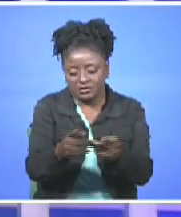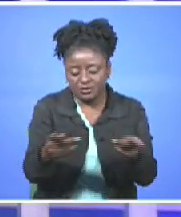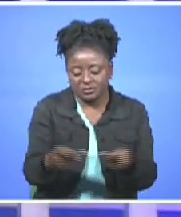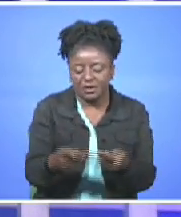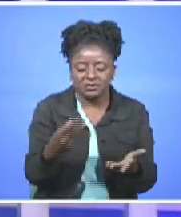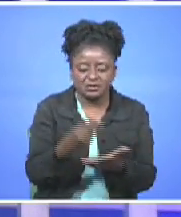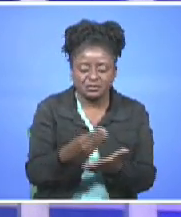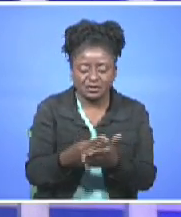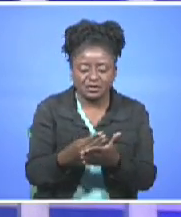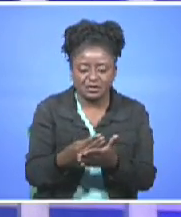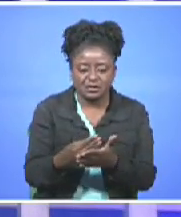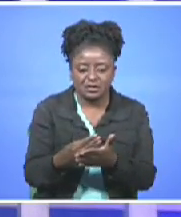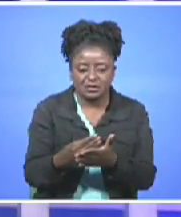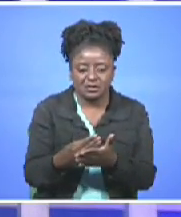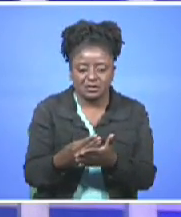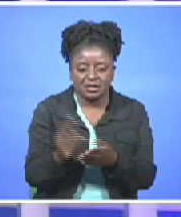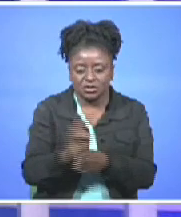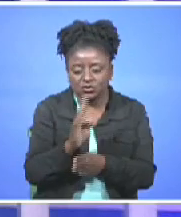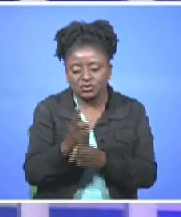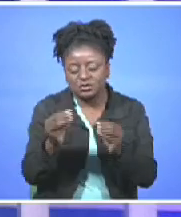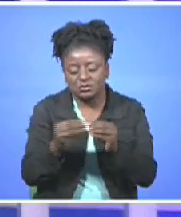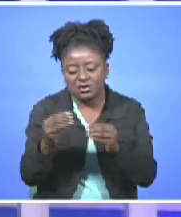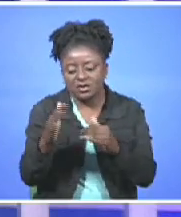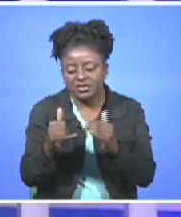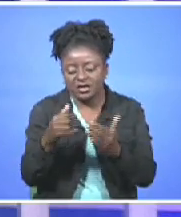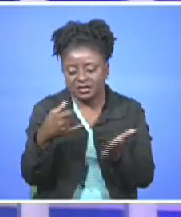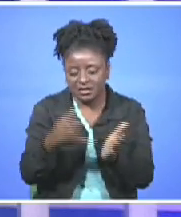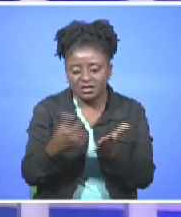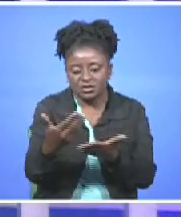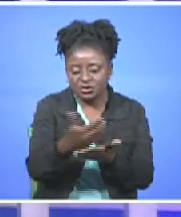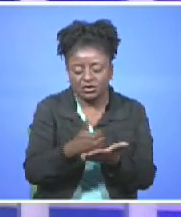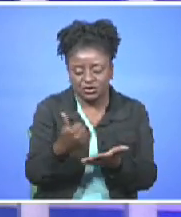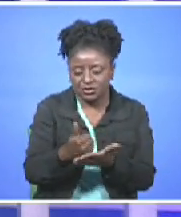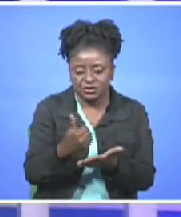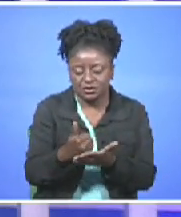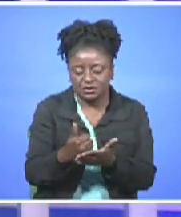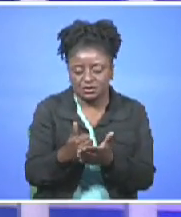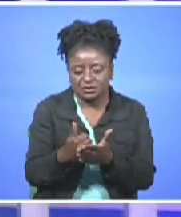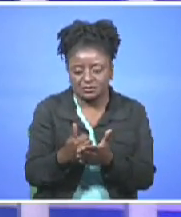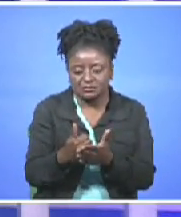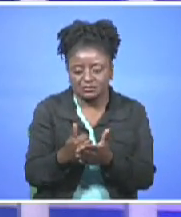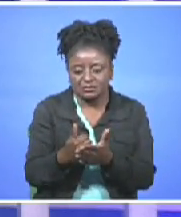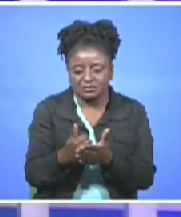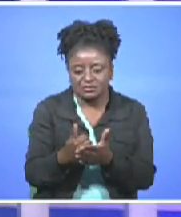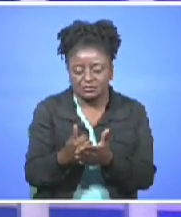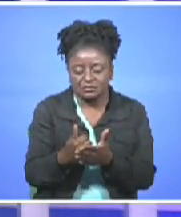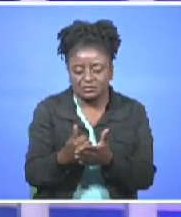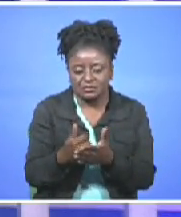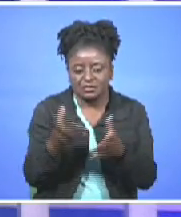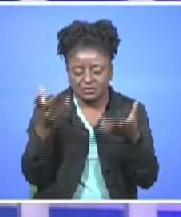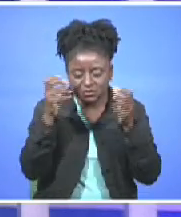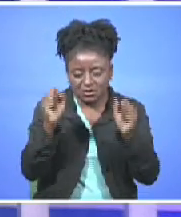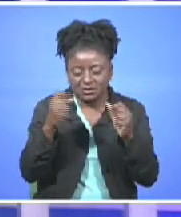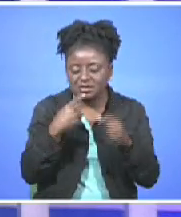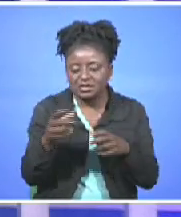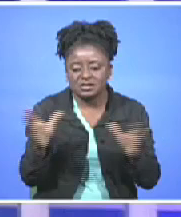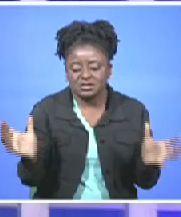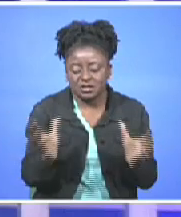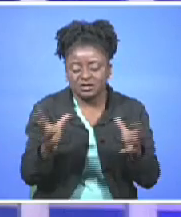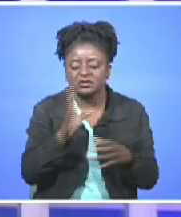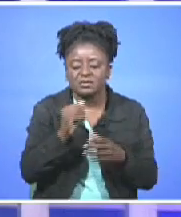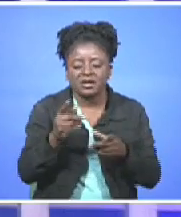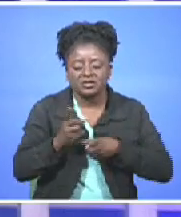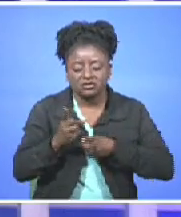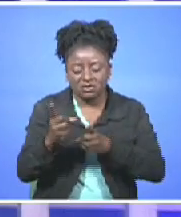earns. Despite that reputation, an airline executive says he's encouraged by the direction the airline has been headed in and shared plans for the